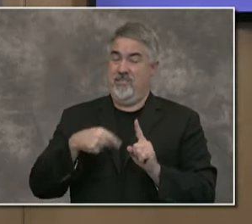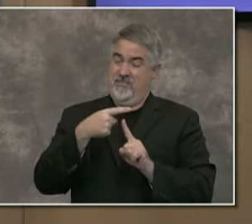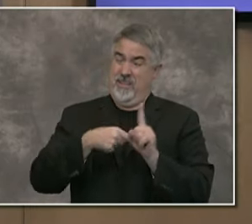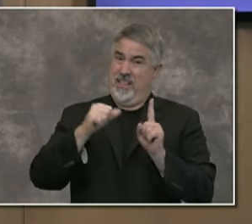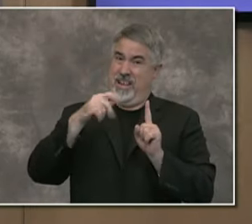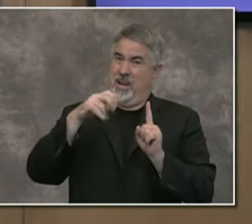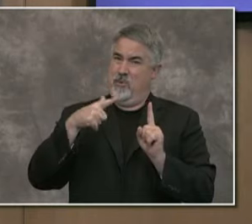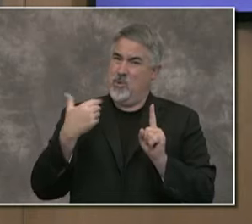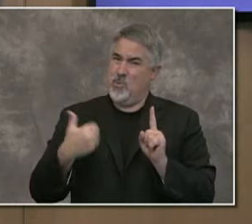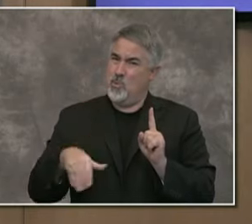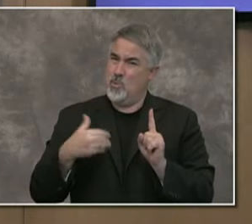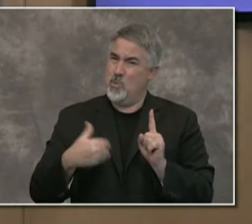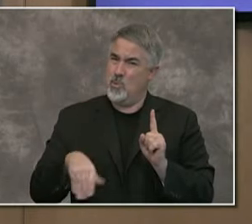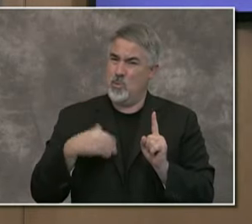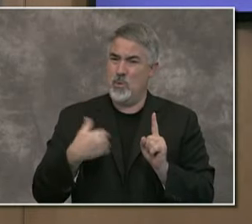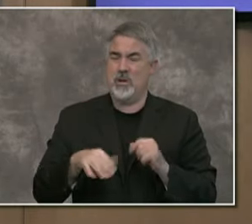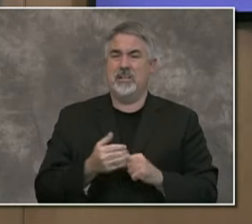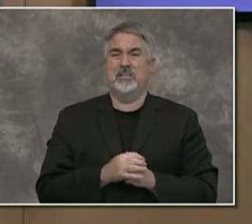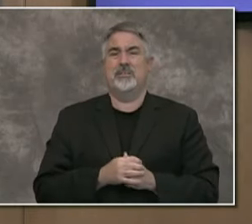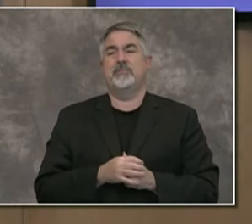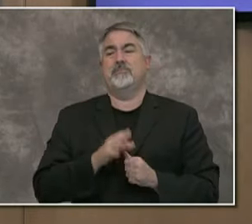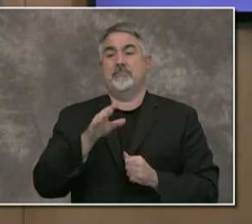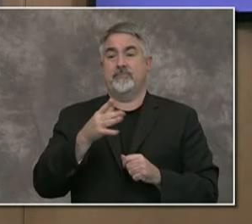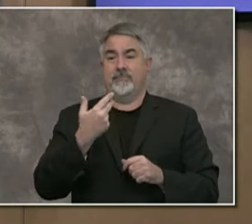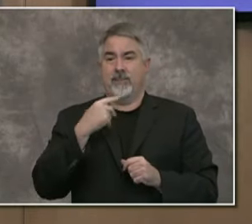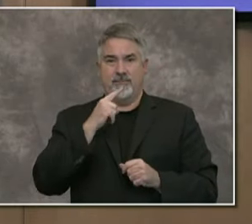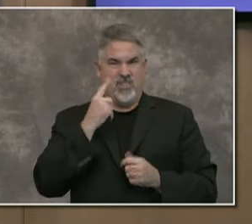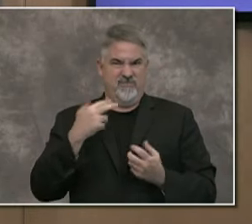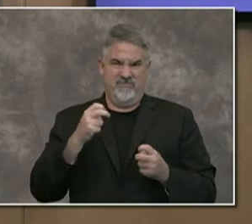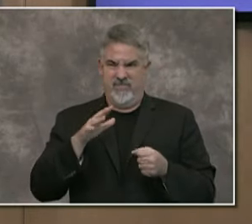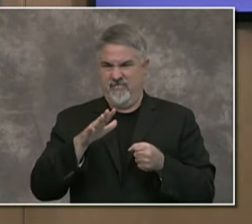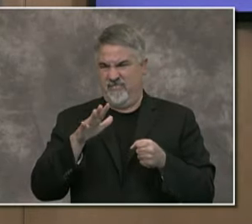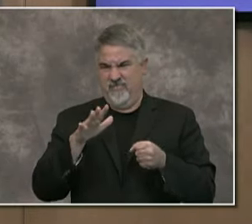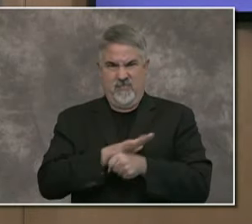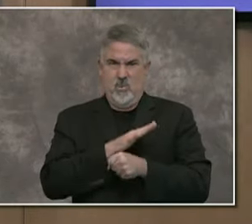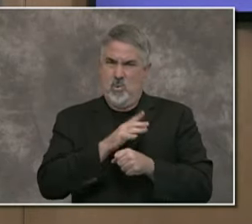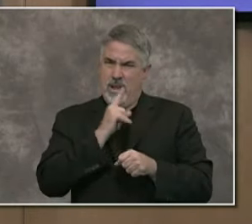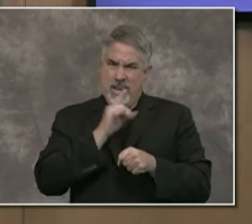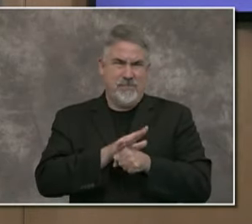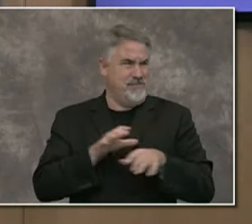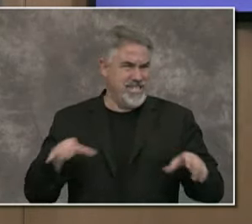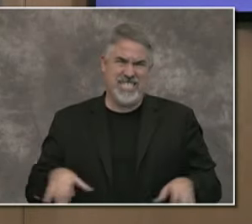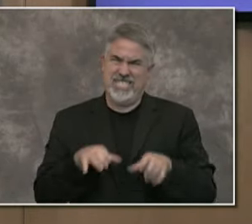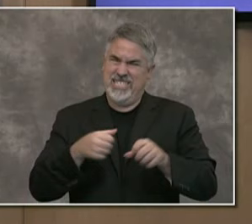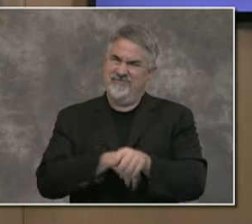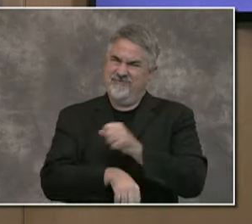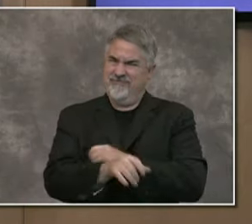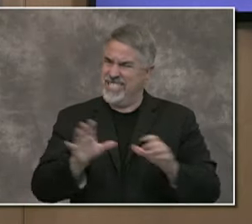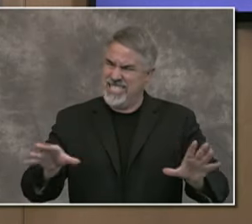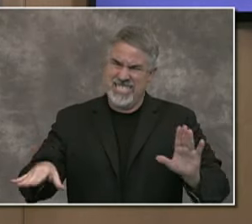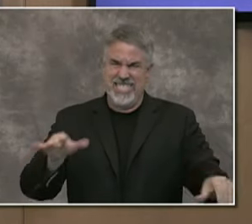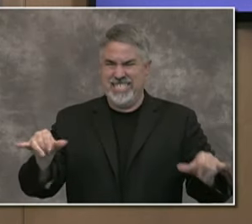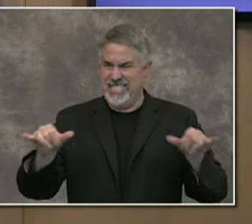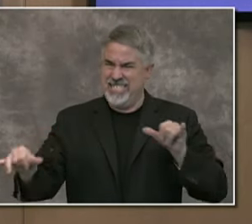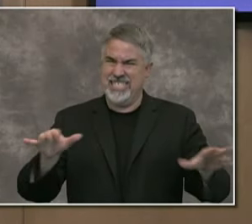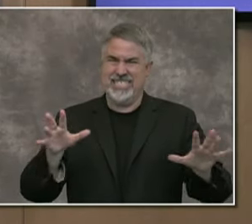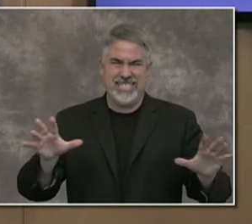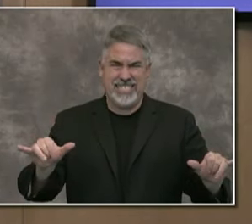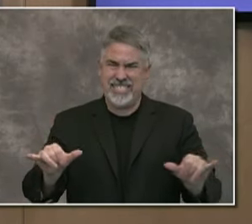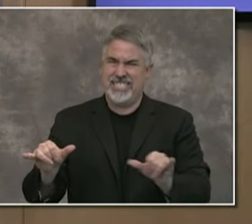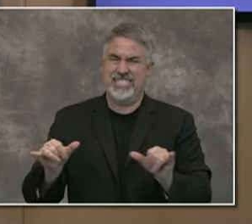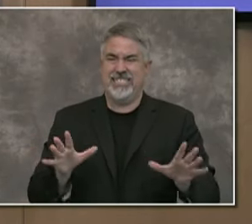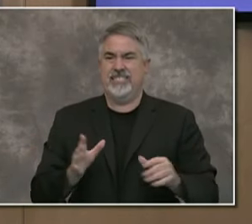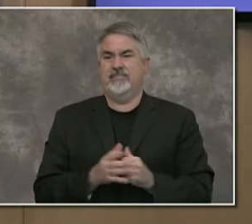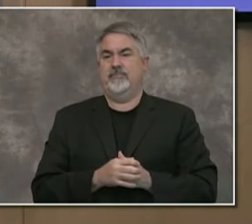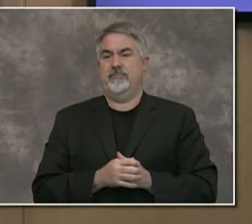us, and we need to continue our full-scale commitment to the month of April. We also know that our early actions help buy us